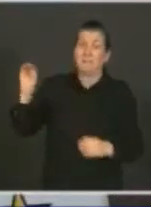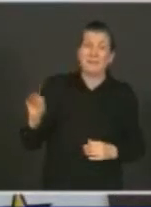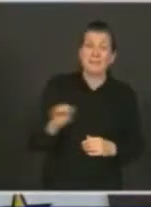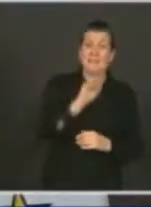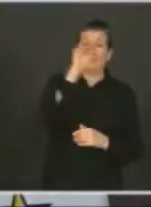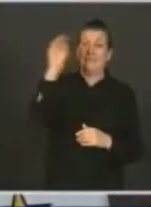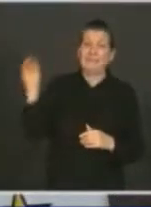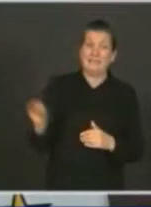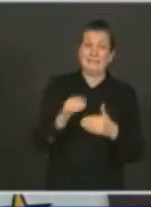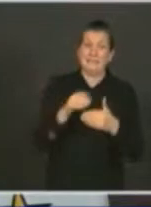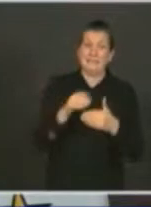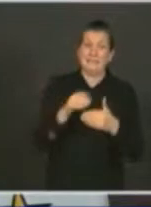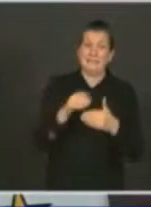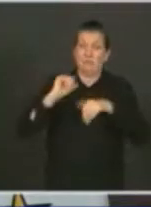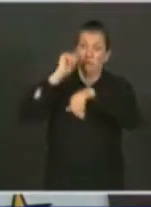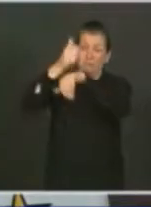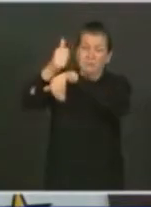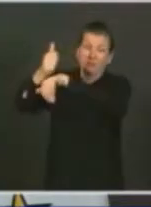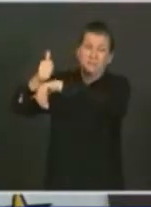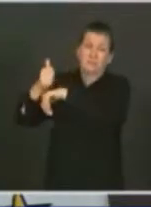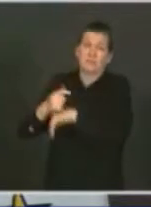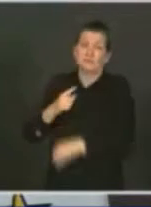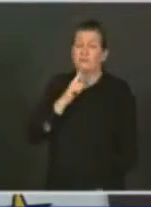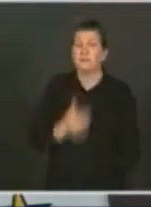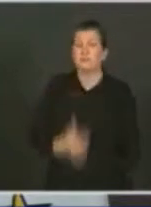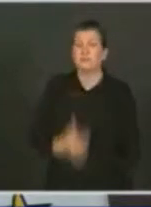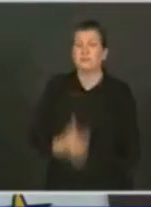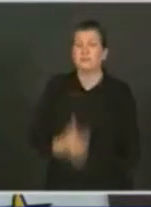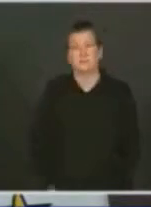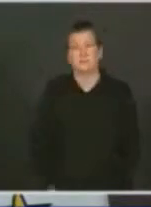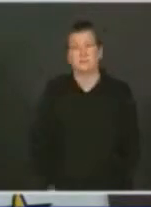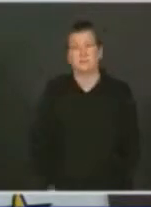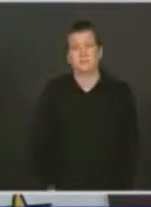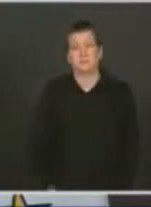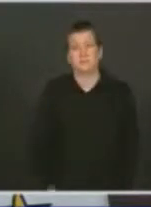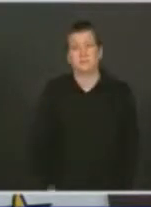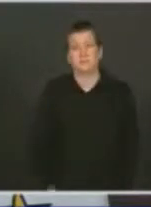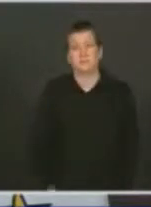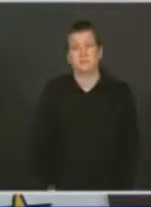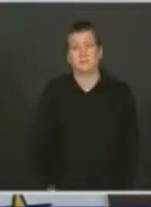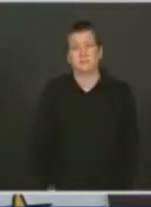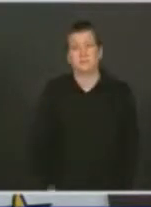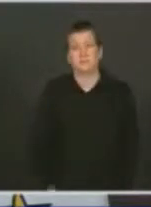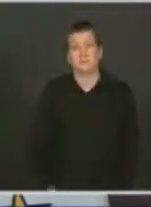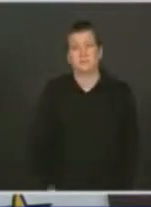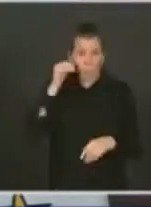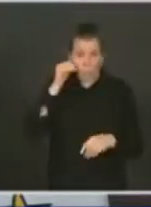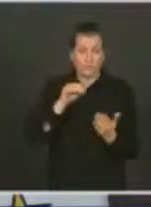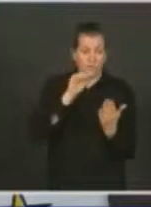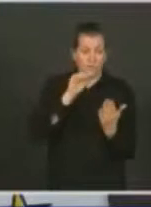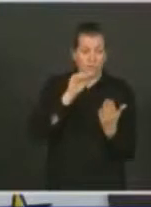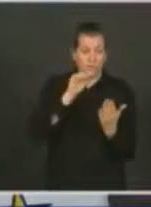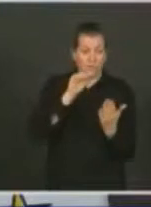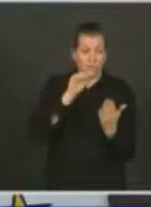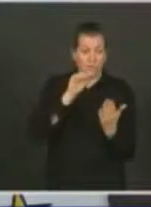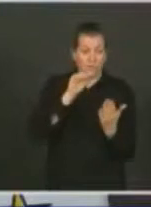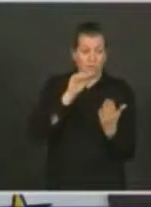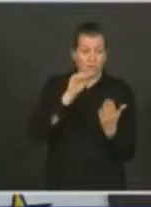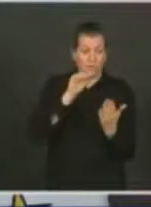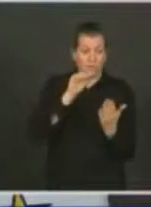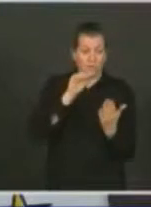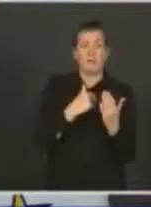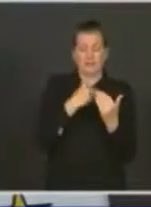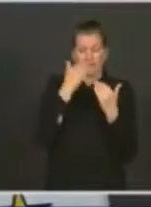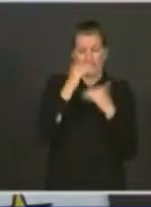such simple things. If everybody in Rhode Island went home today and wrote down a list of 6 people that they were going to limit